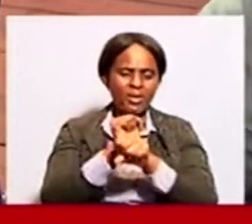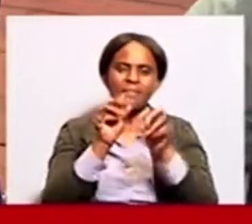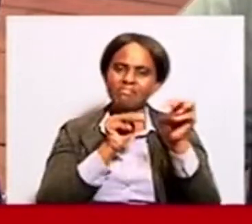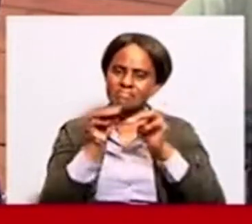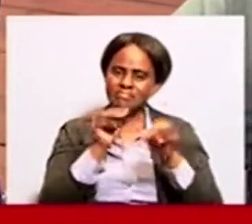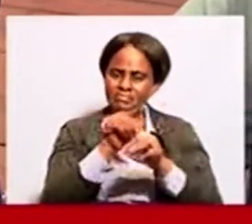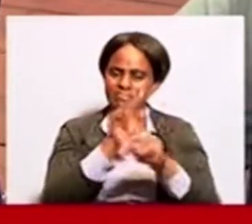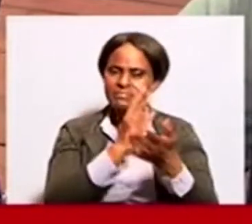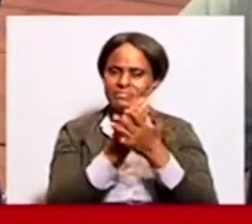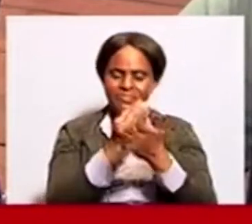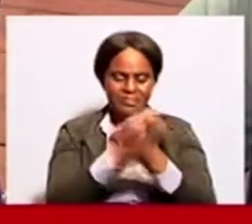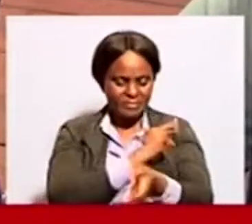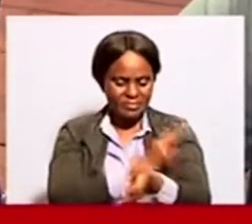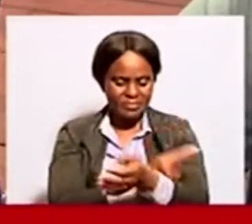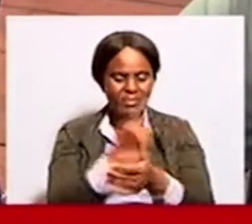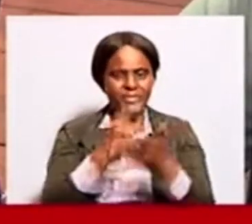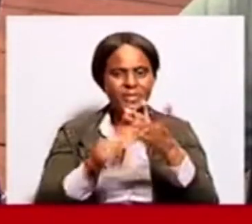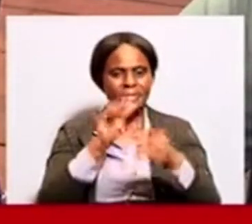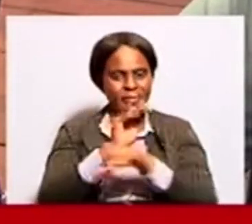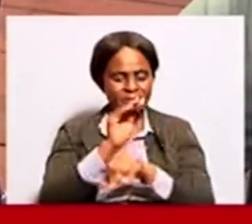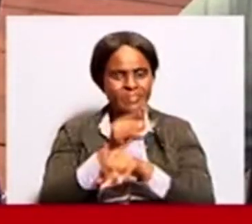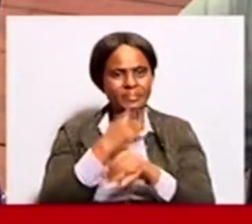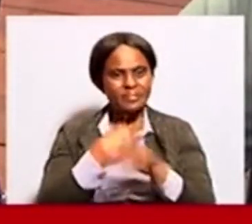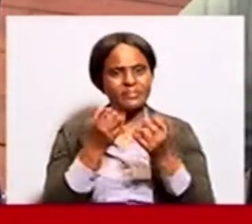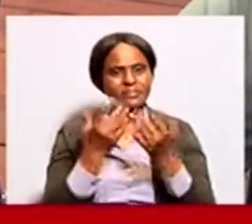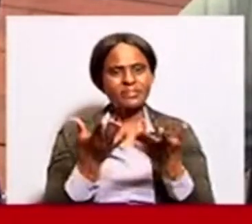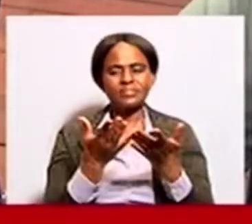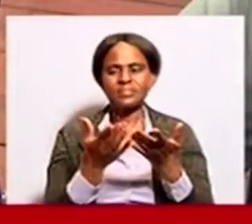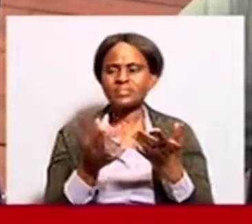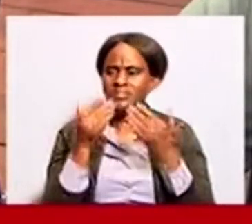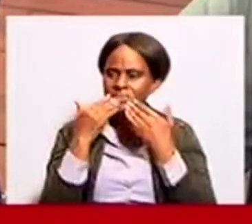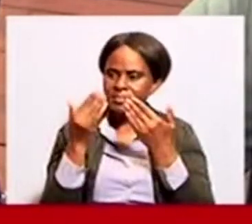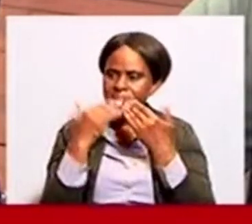these resources. That's a comment I wanted to pass, because he's